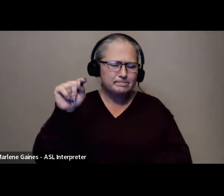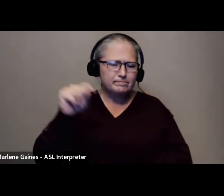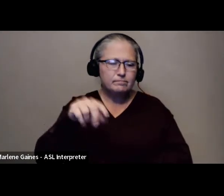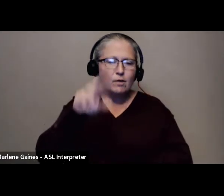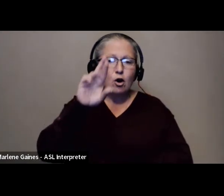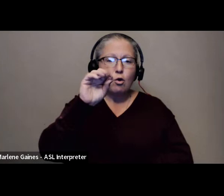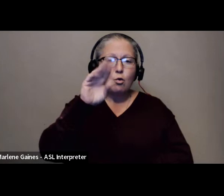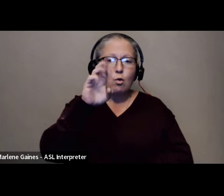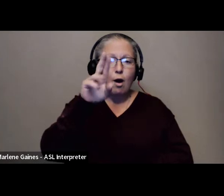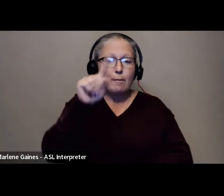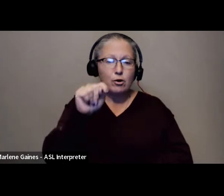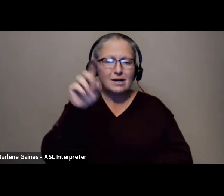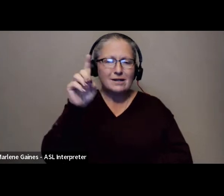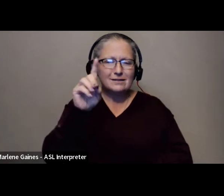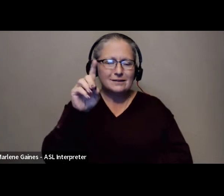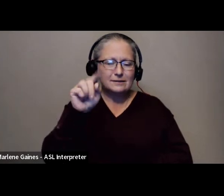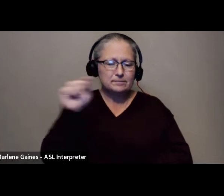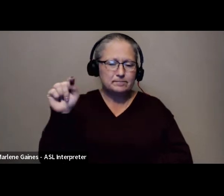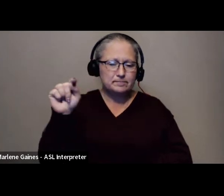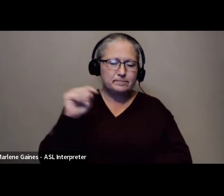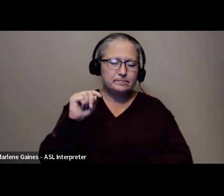Robert DiMartini,